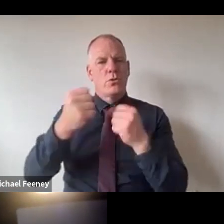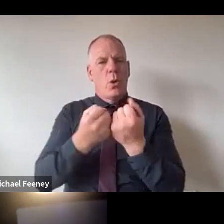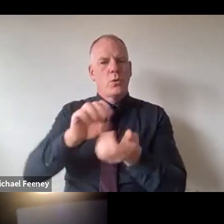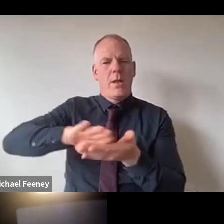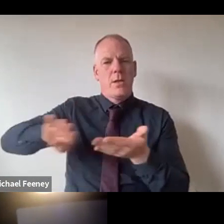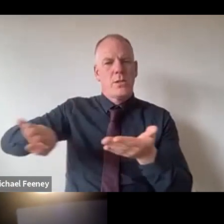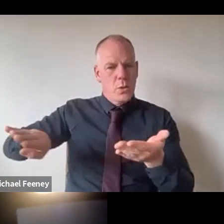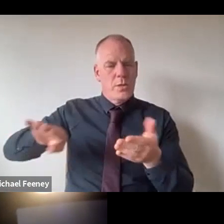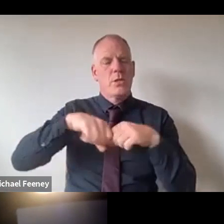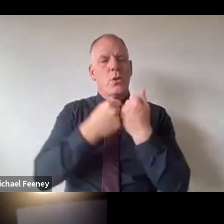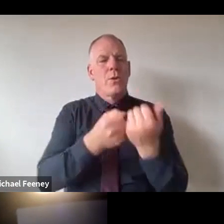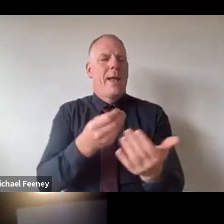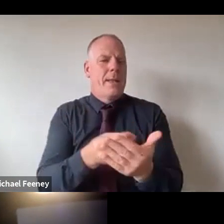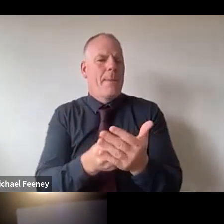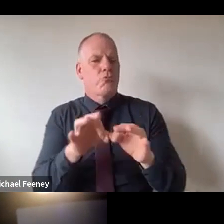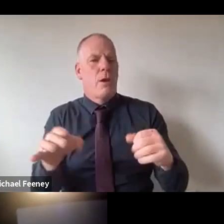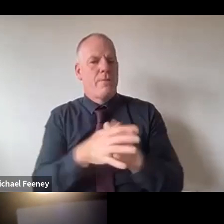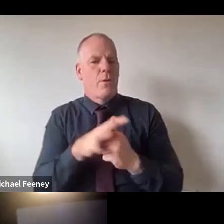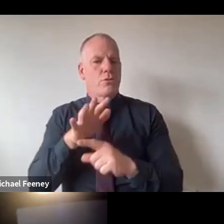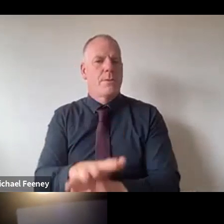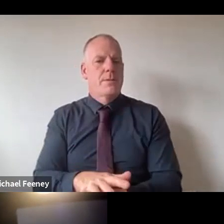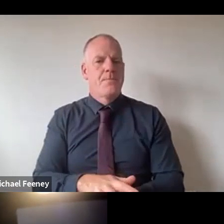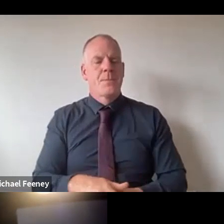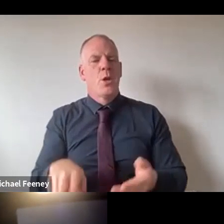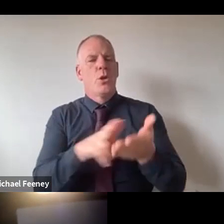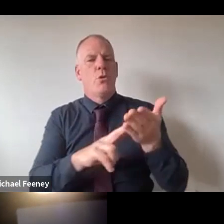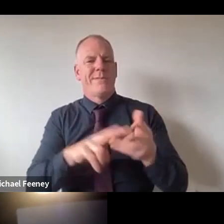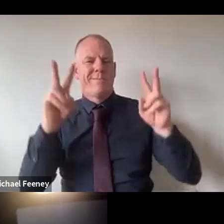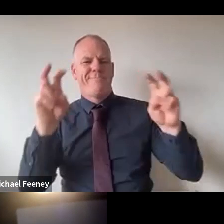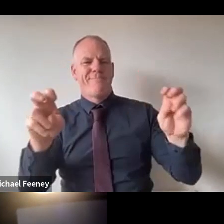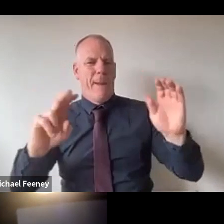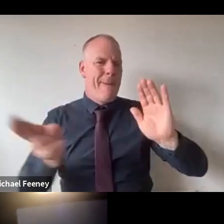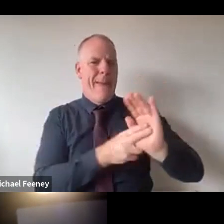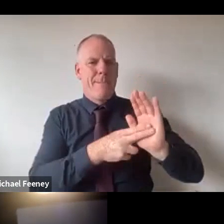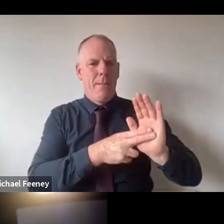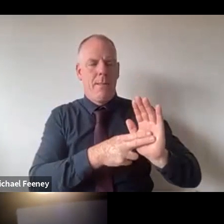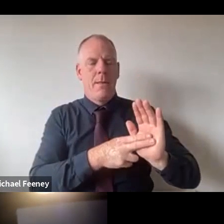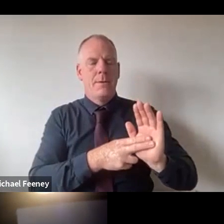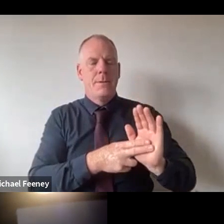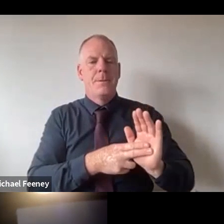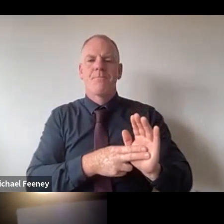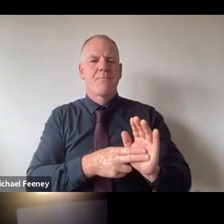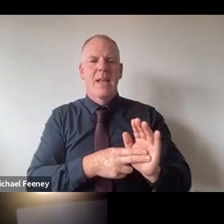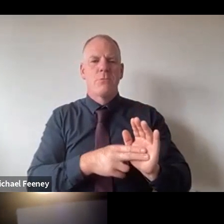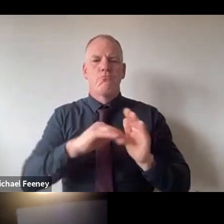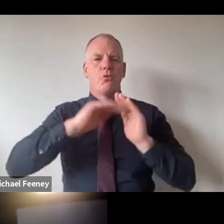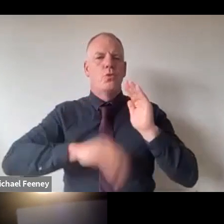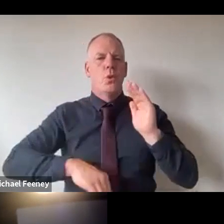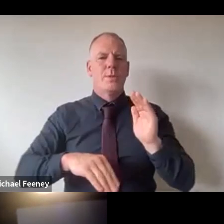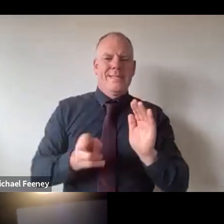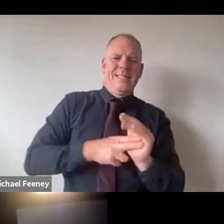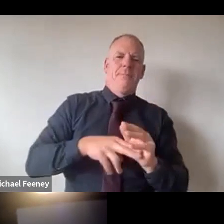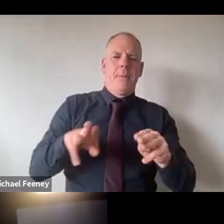socioeconomic status ground. It is useful to put a name on the issue and decrease social stigmatization of people living